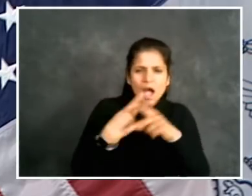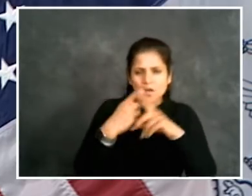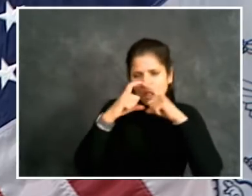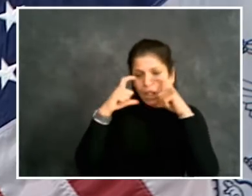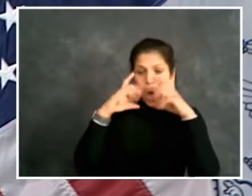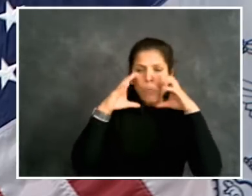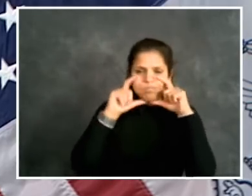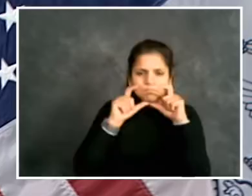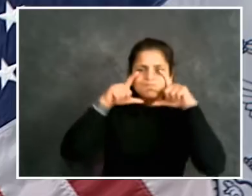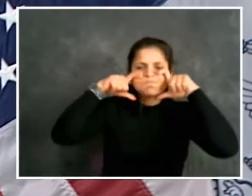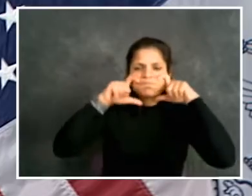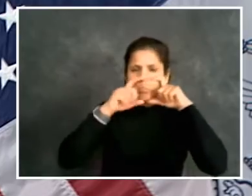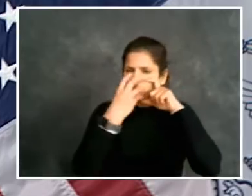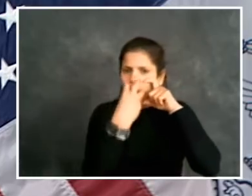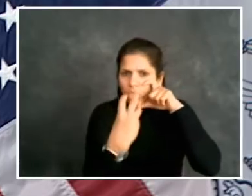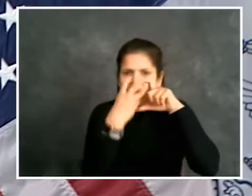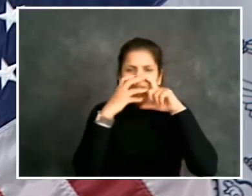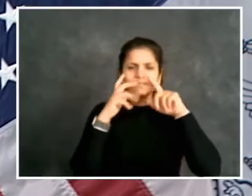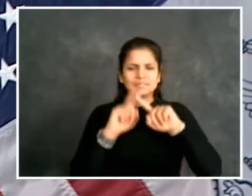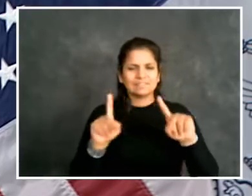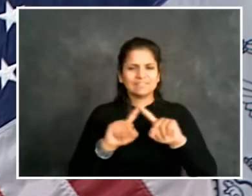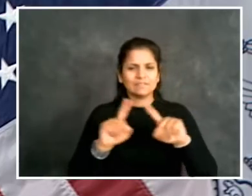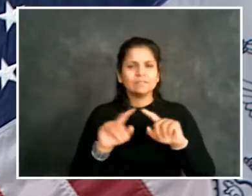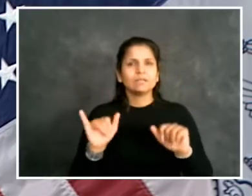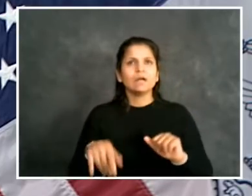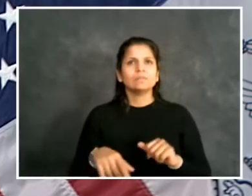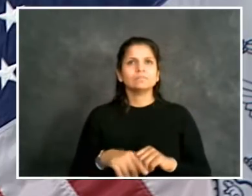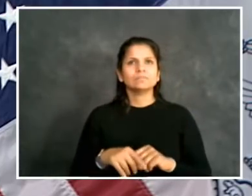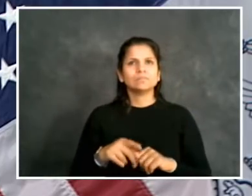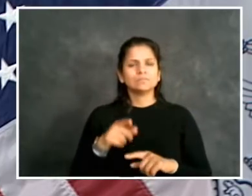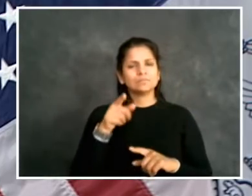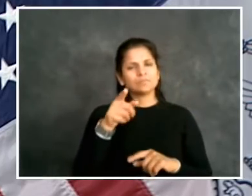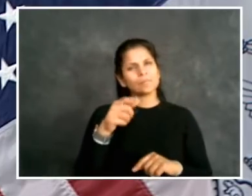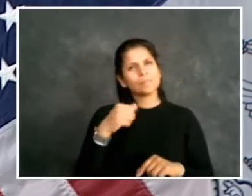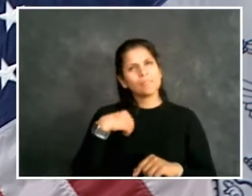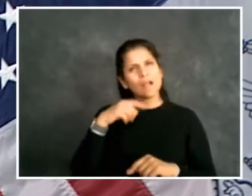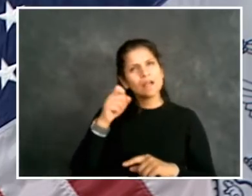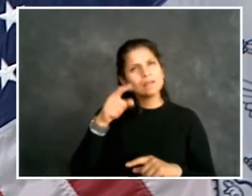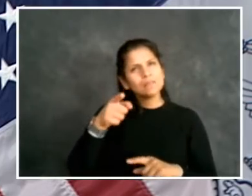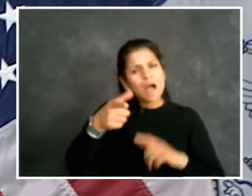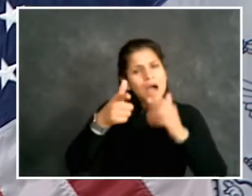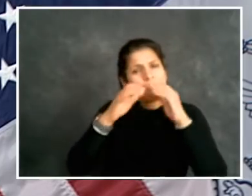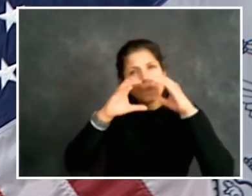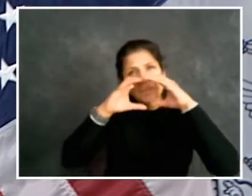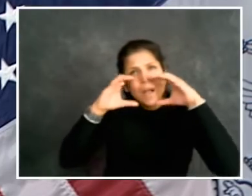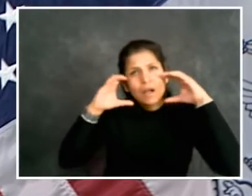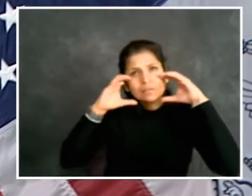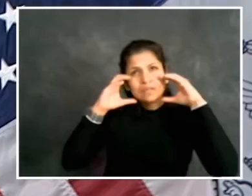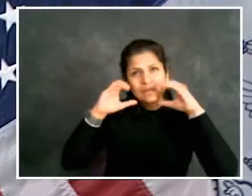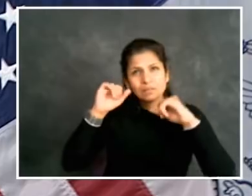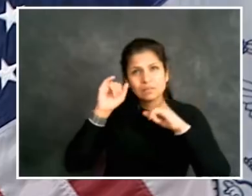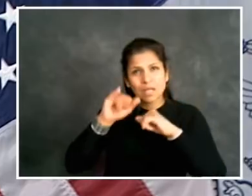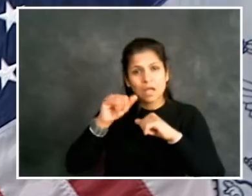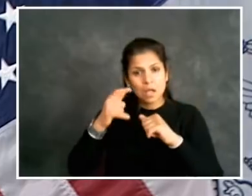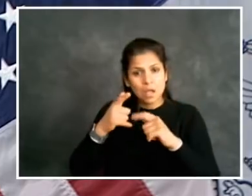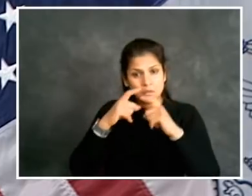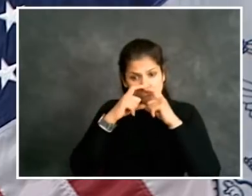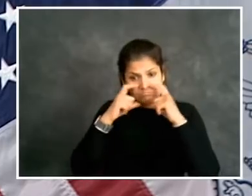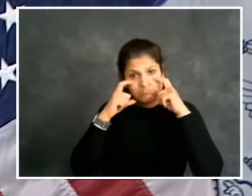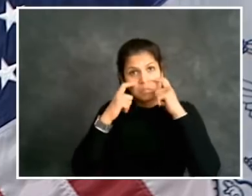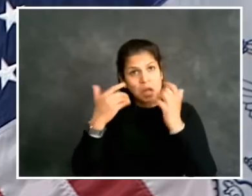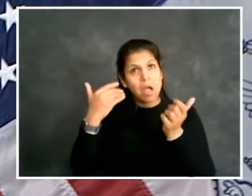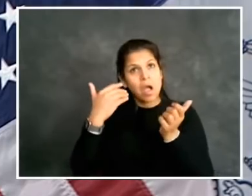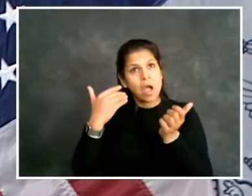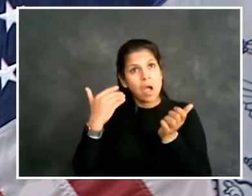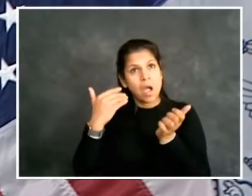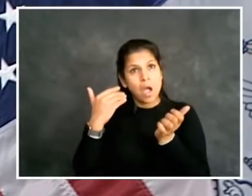of that whole 275 number, the 275,000 that you announced. And is this a one shot? Is this the city's